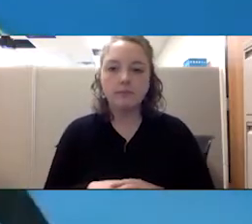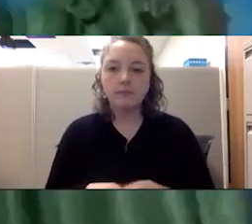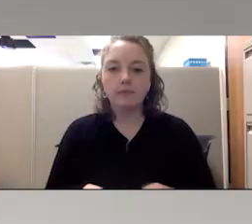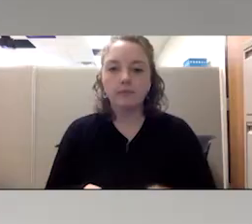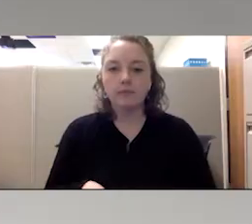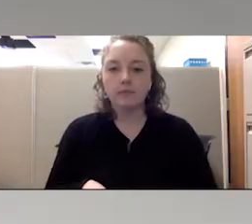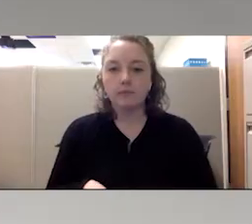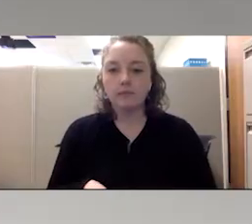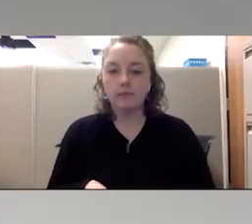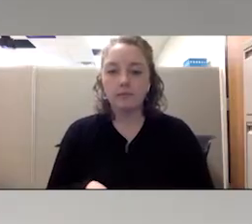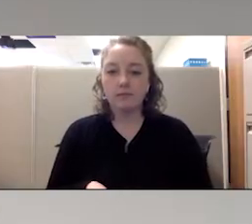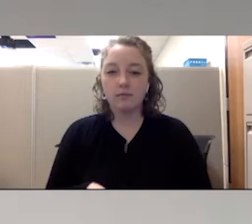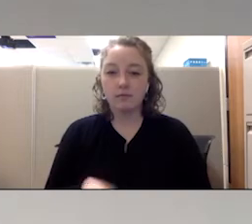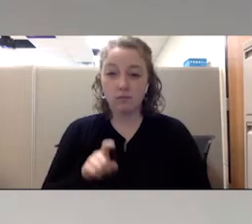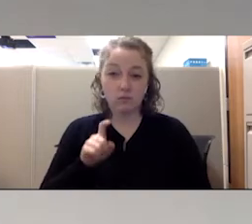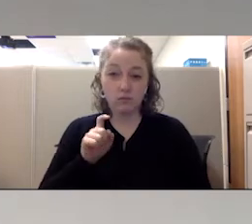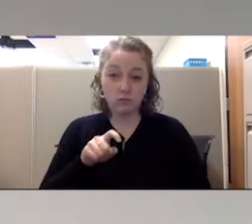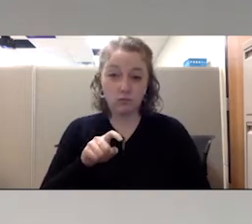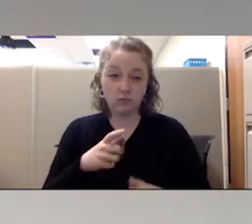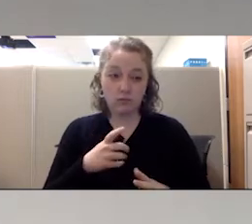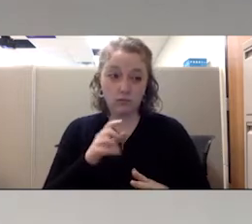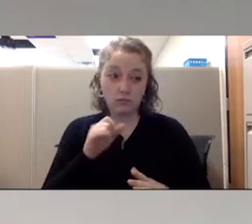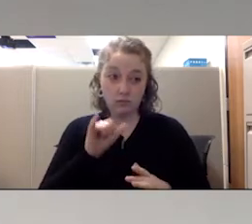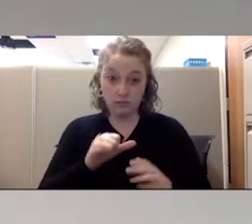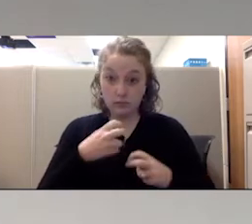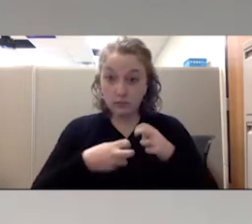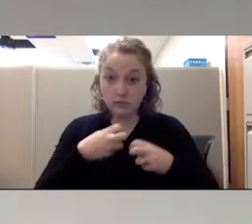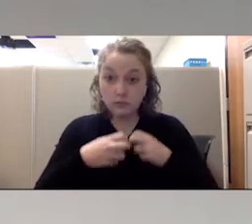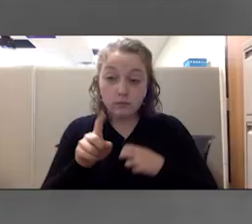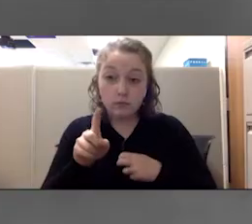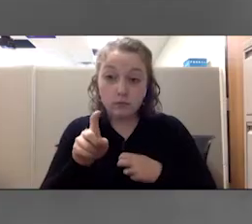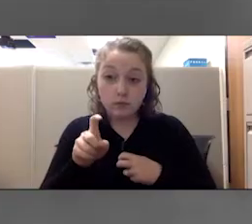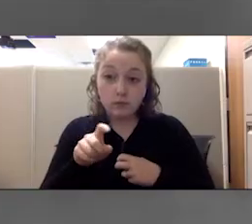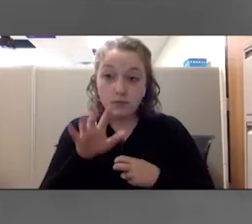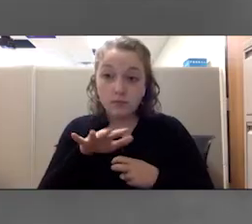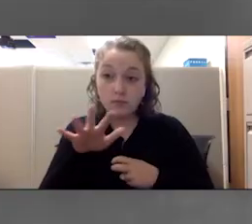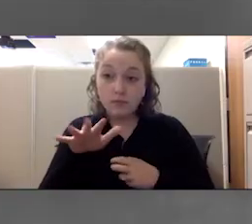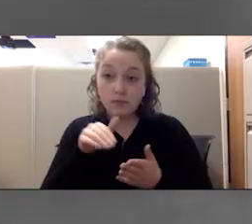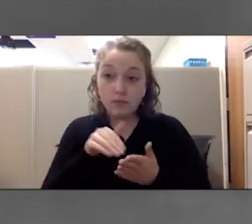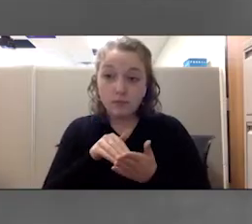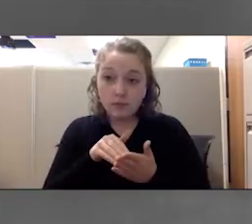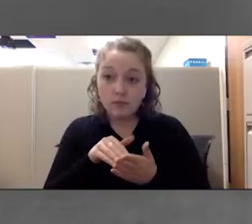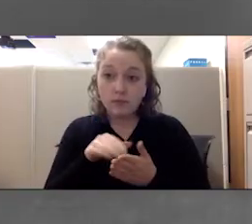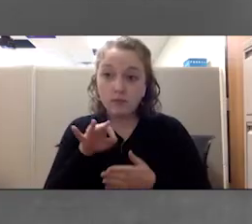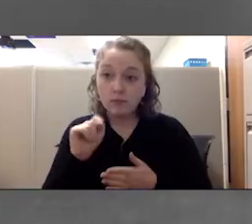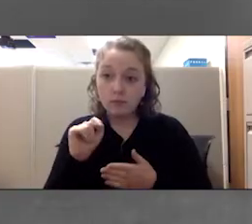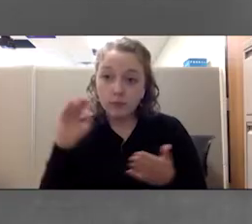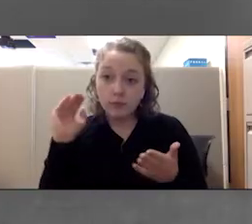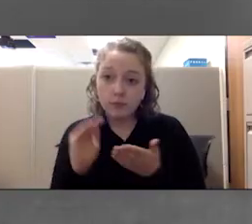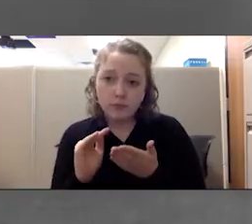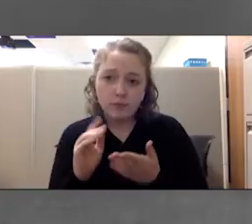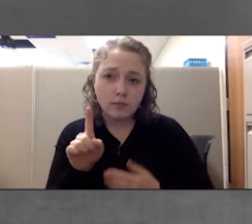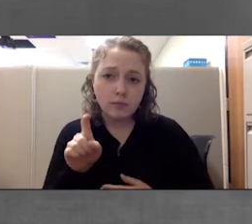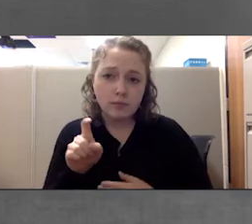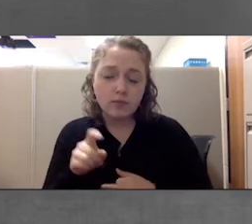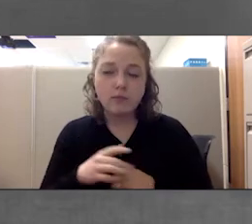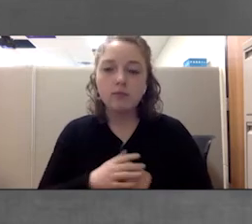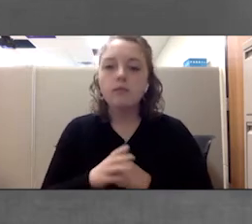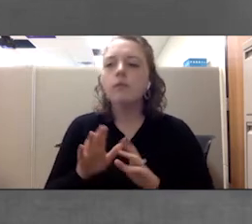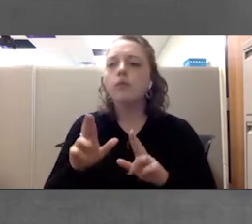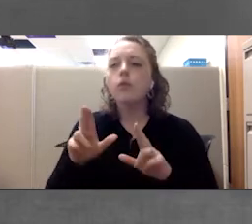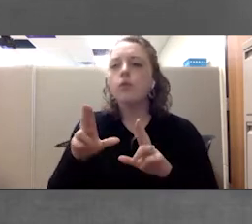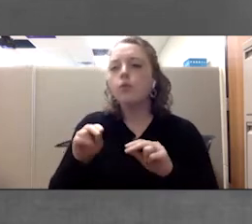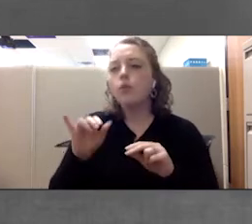Should I be concerned about that addition or that lack of 55,000 feet? Well, no, because it's a lot of that to keep in mind with that option